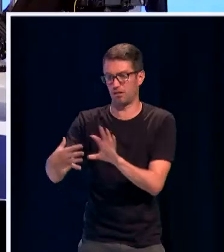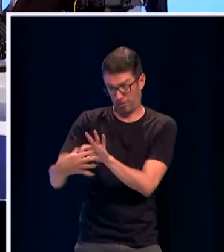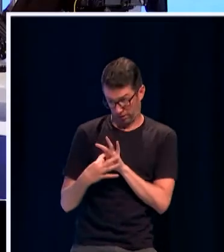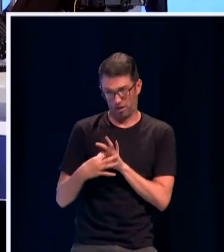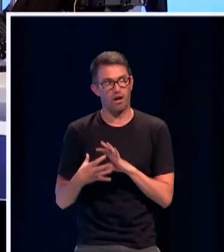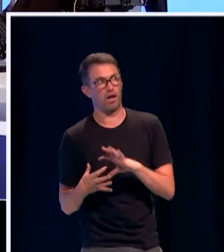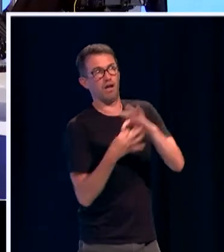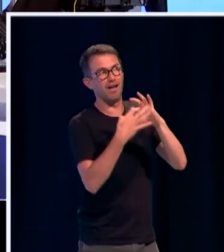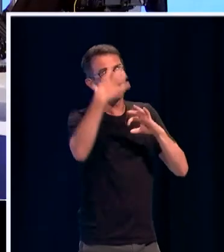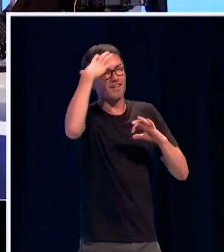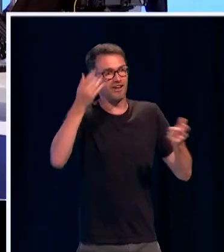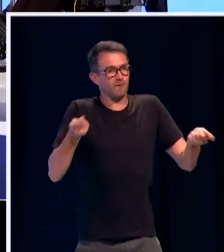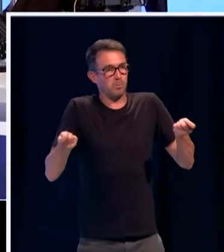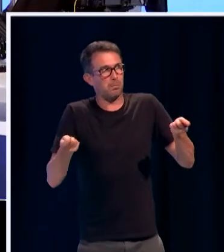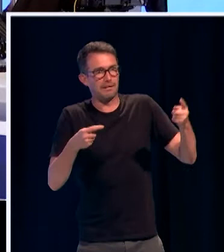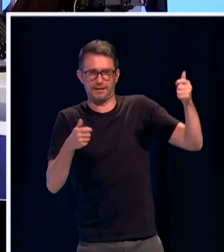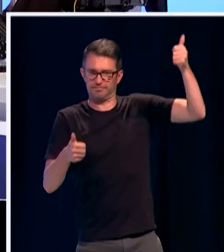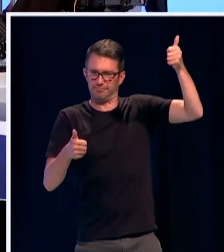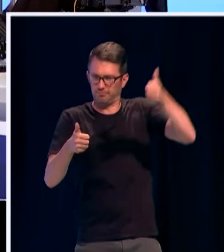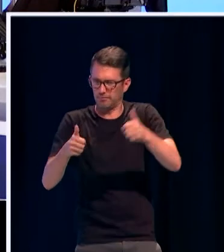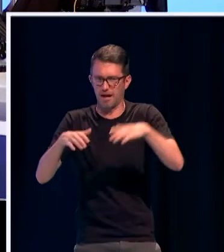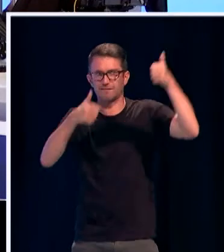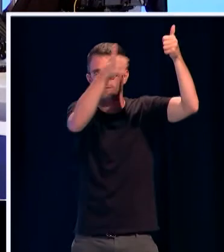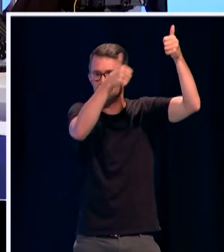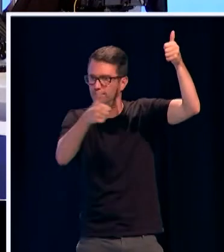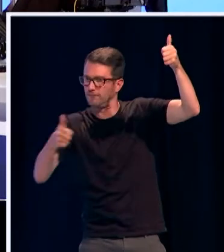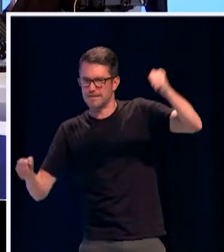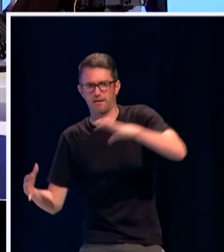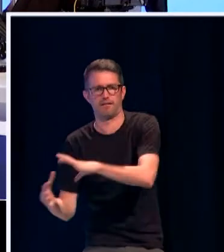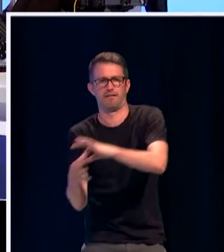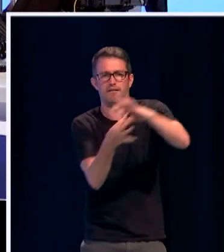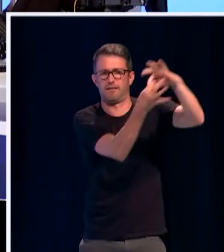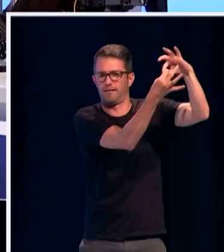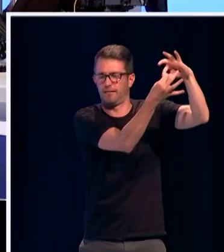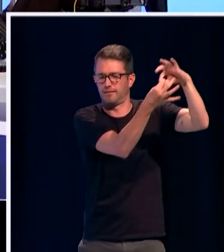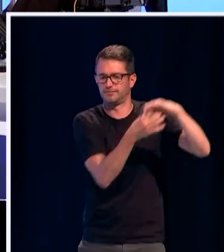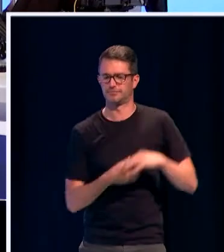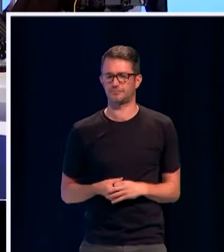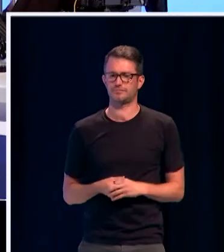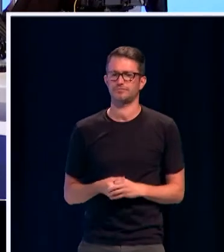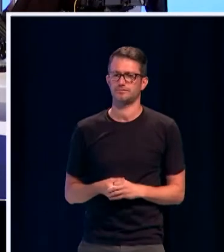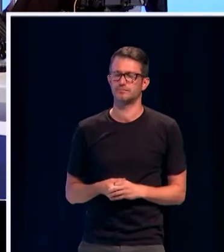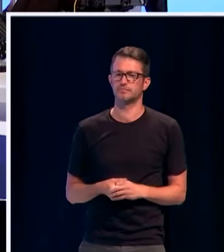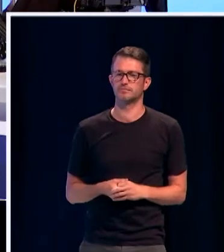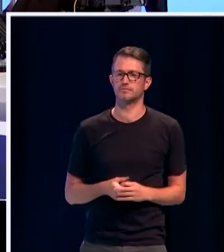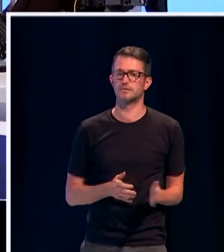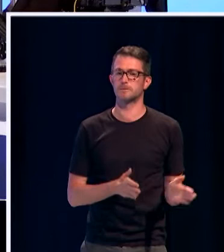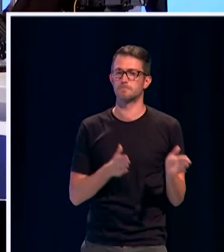you. Maybe, Mohua, do you want to add something? Already, Fatima, I just